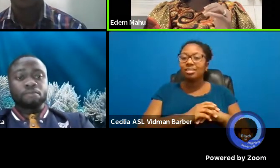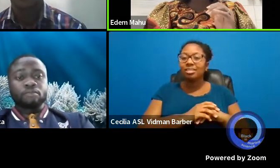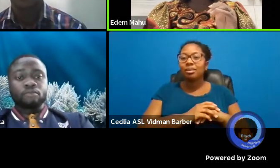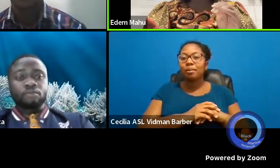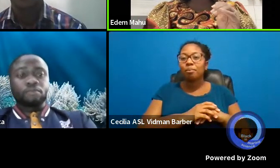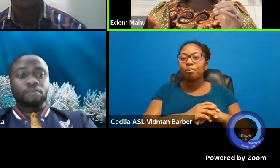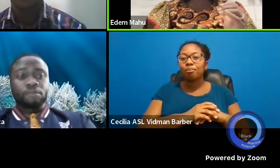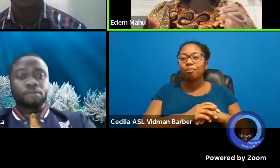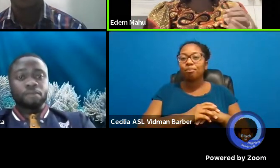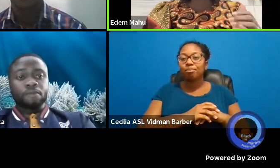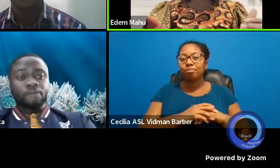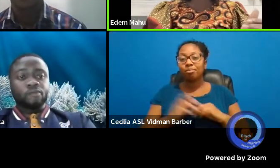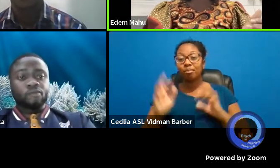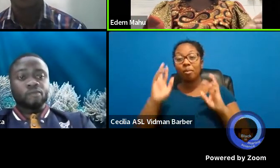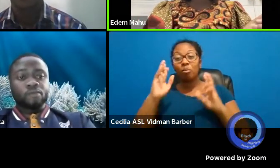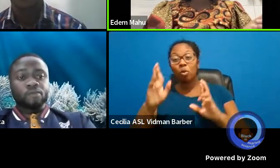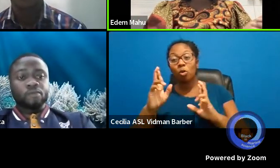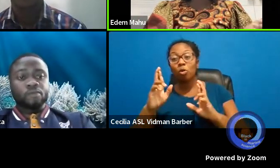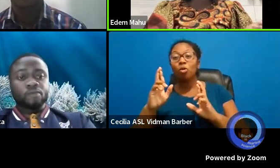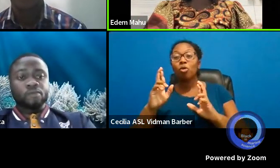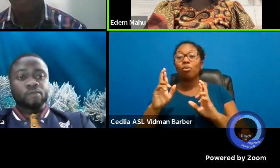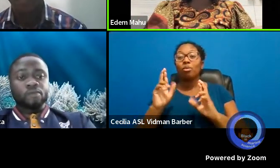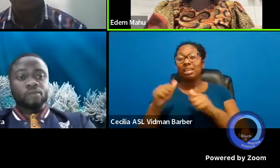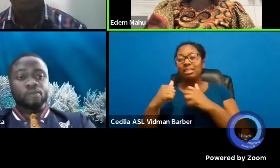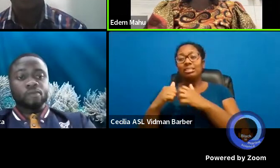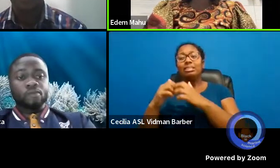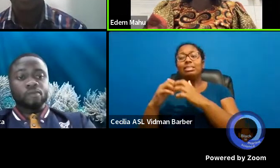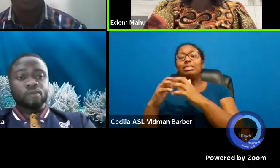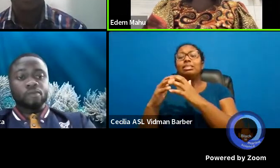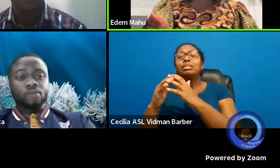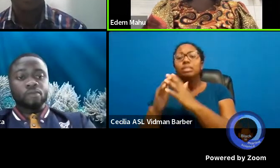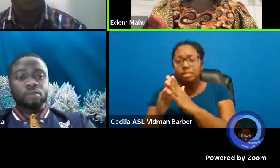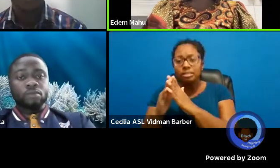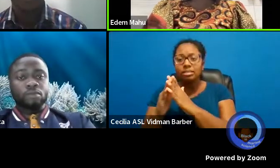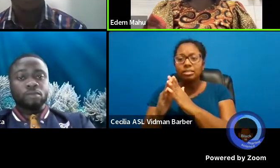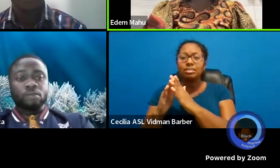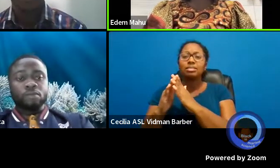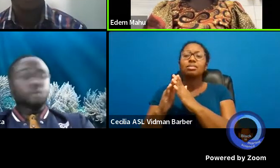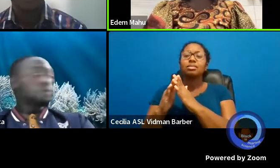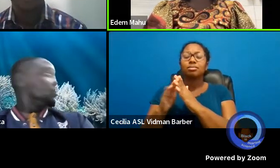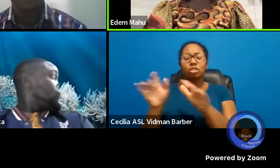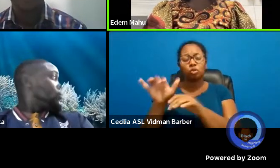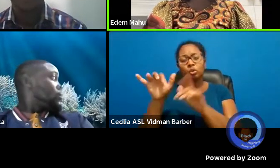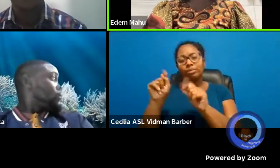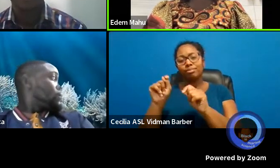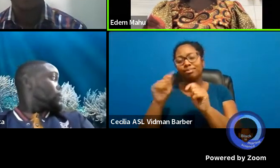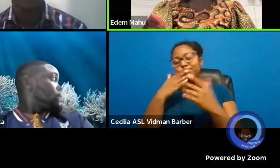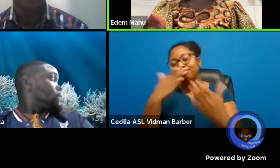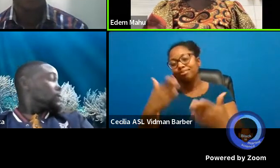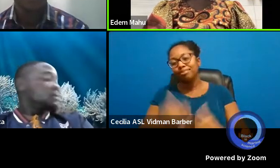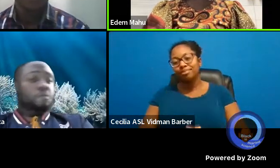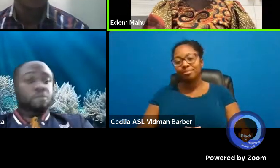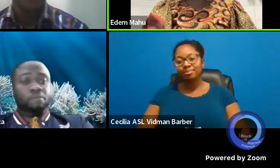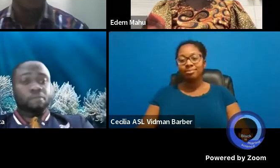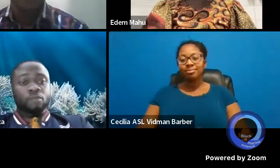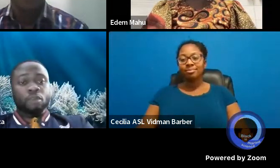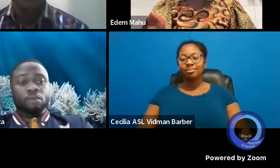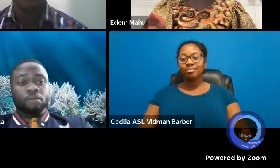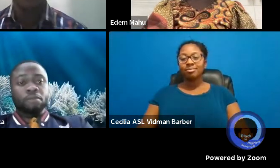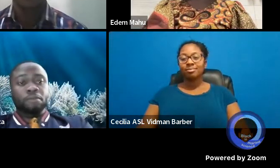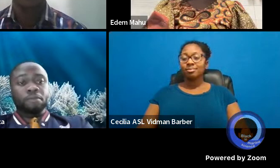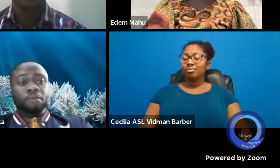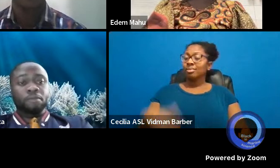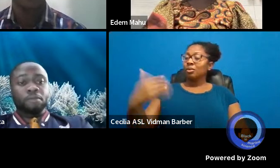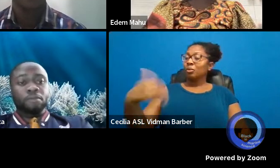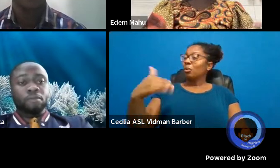we can work at it and, get it done. Thank you. Wow, those are